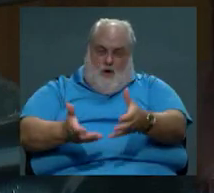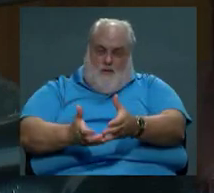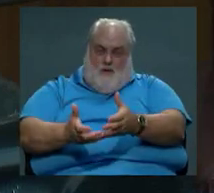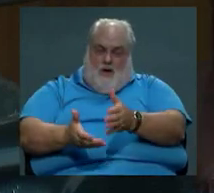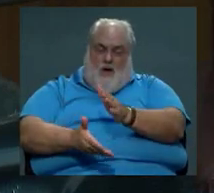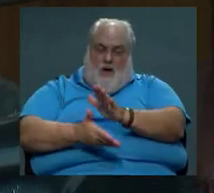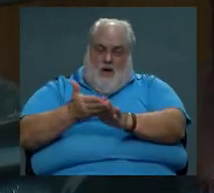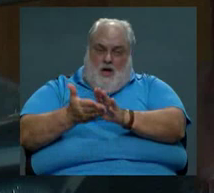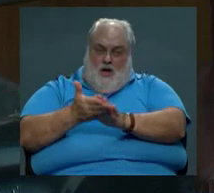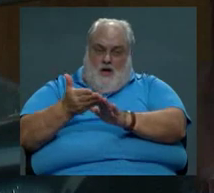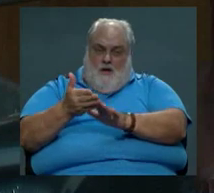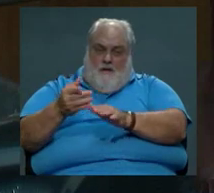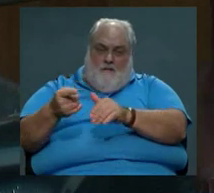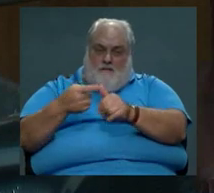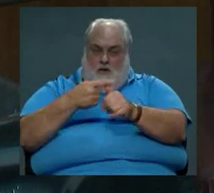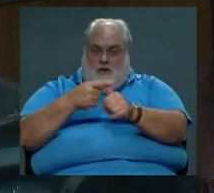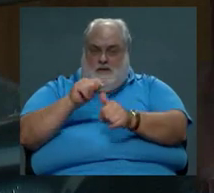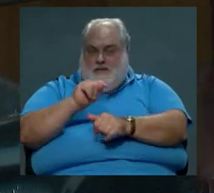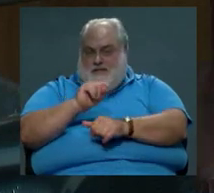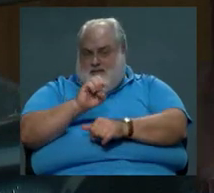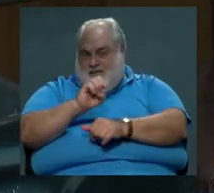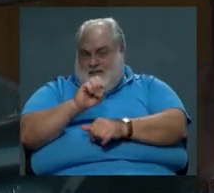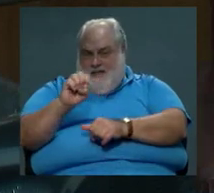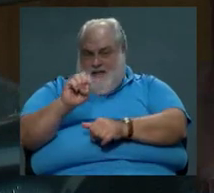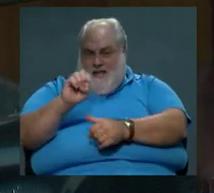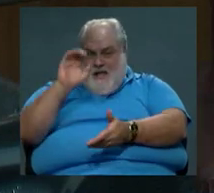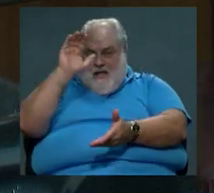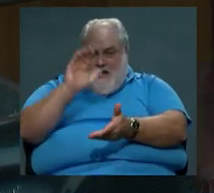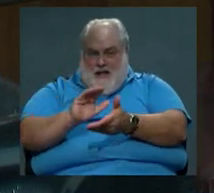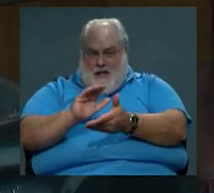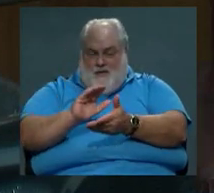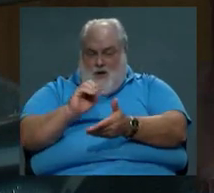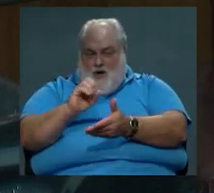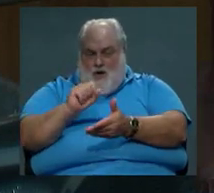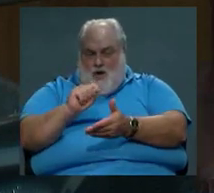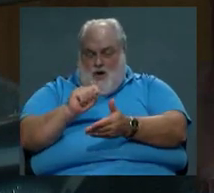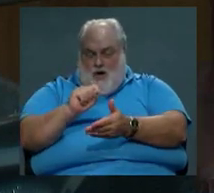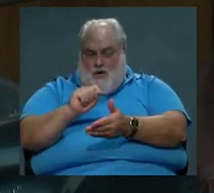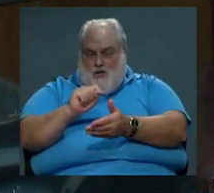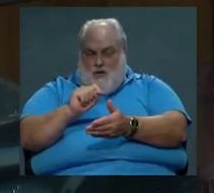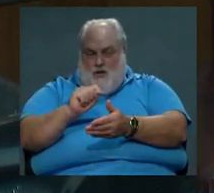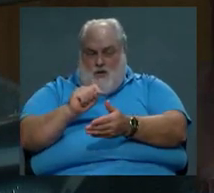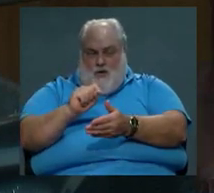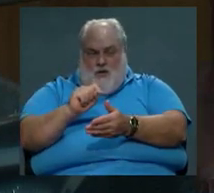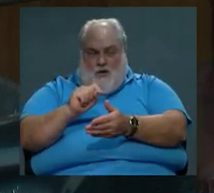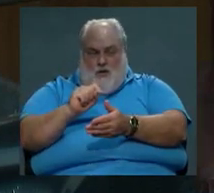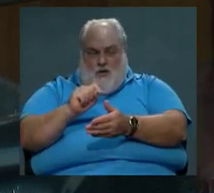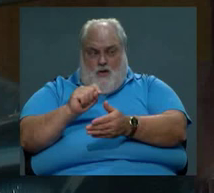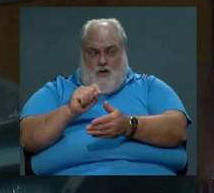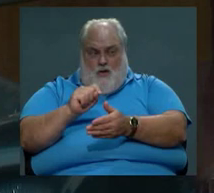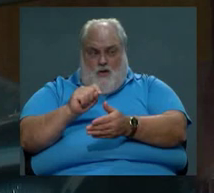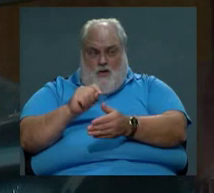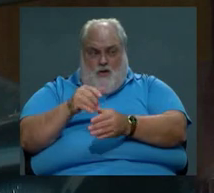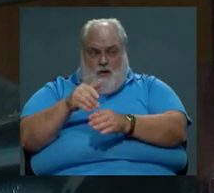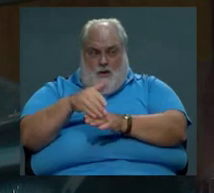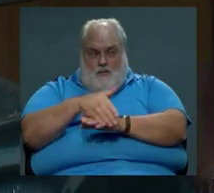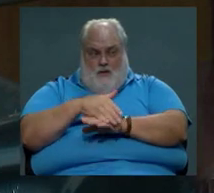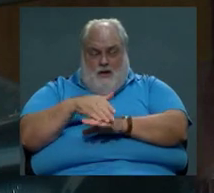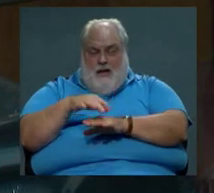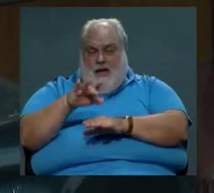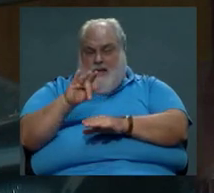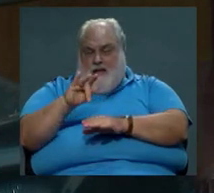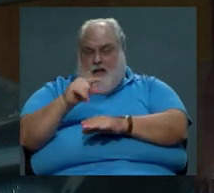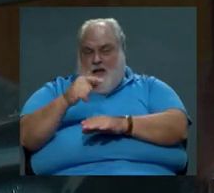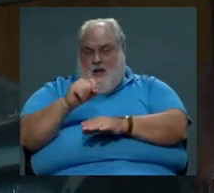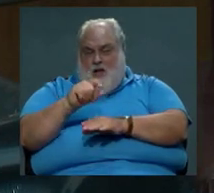we operate, the first tee operates at less of a cost to operate 18 golf holes plus a practice